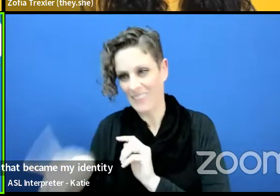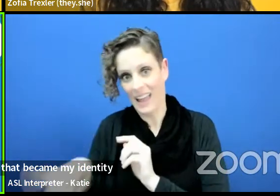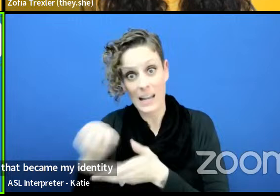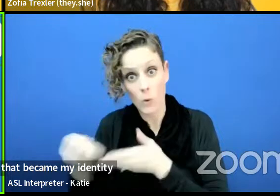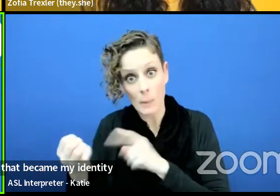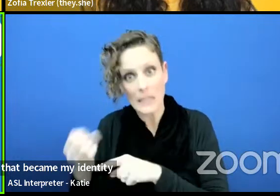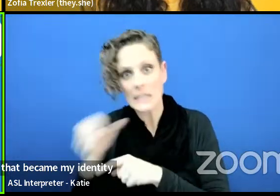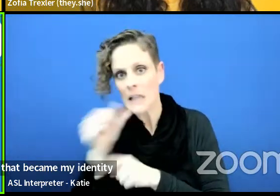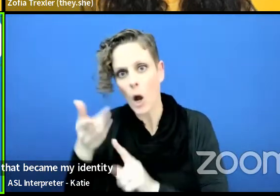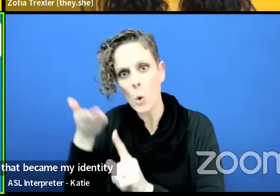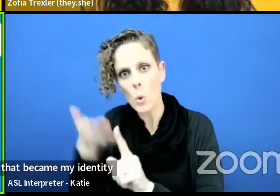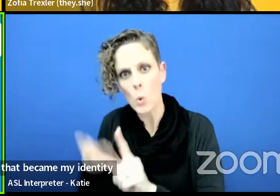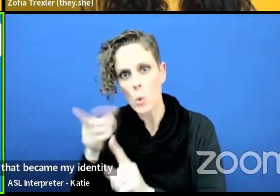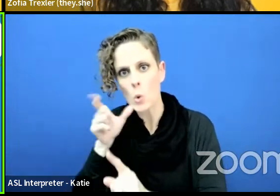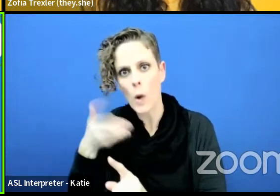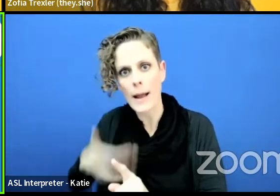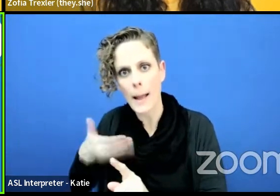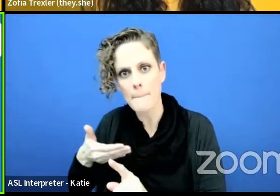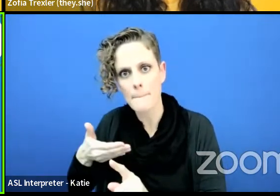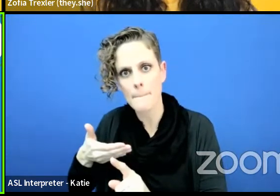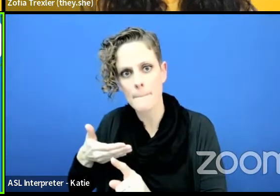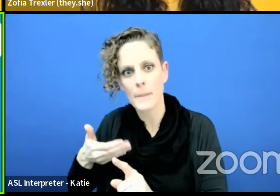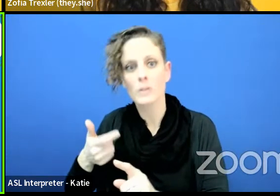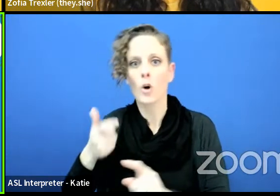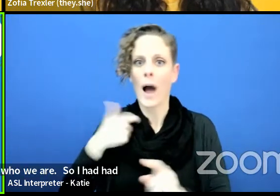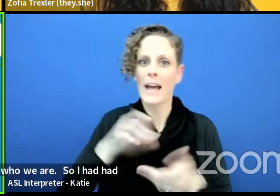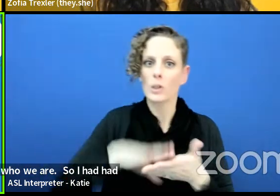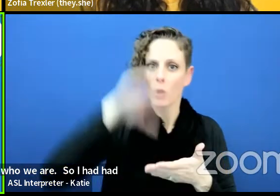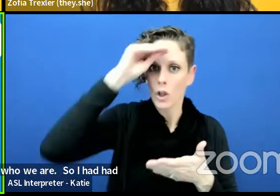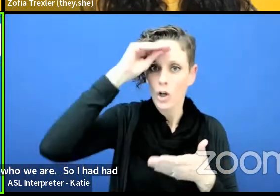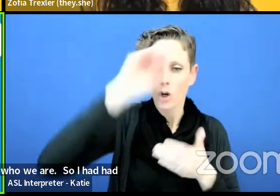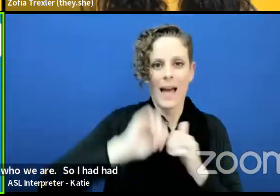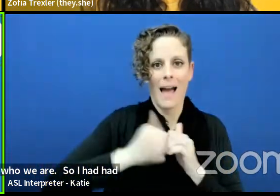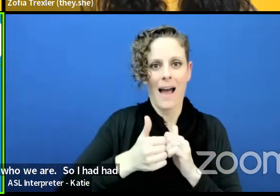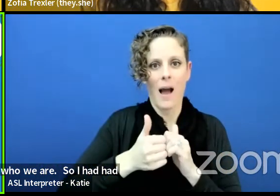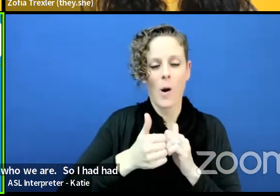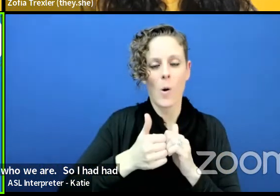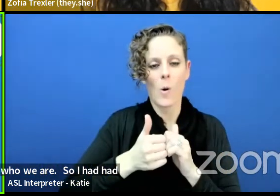So I had to learn how to set aside